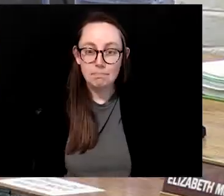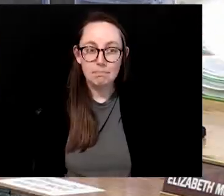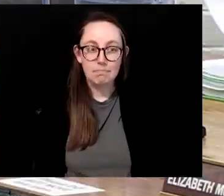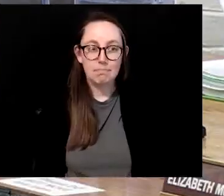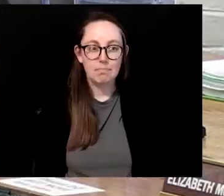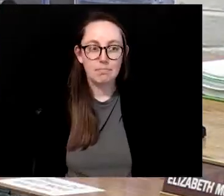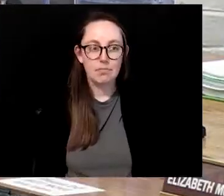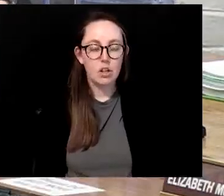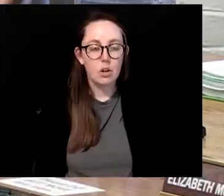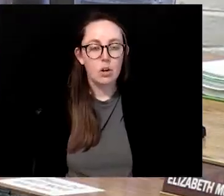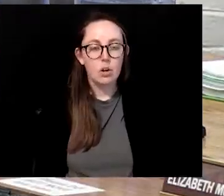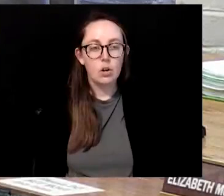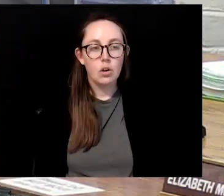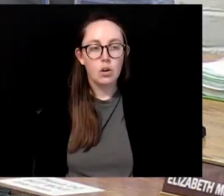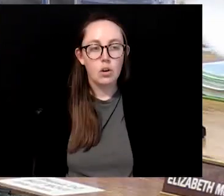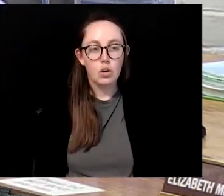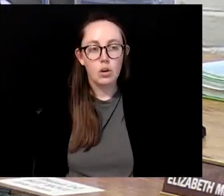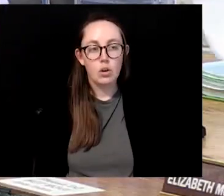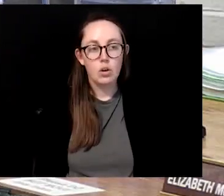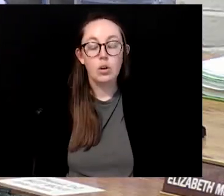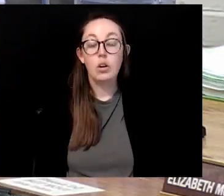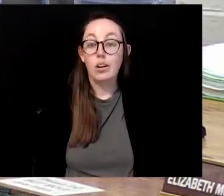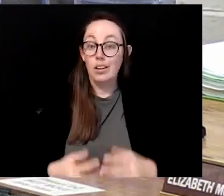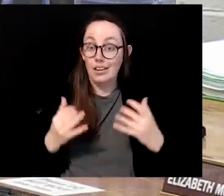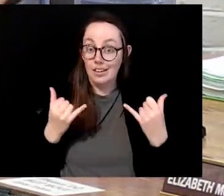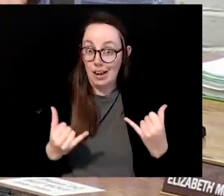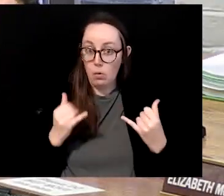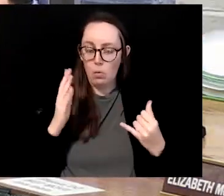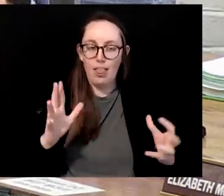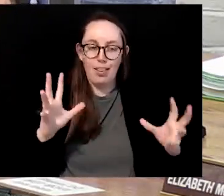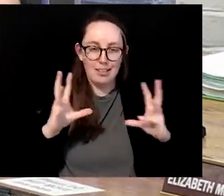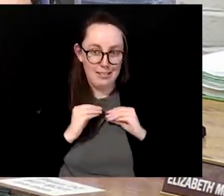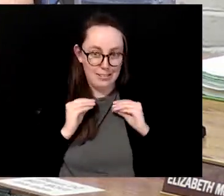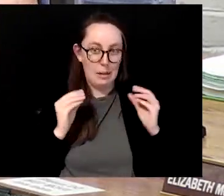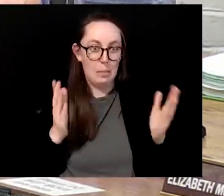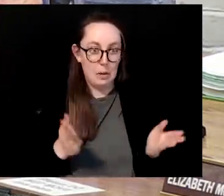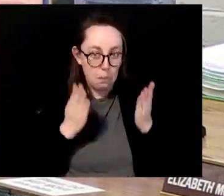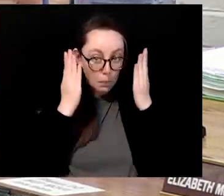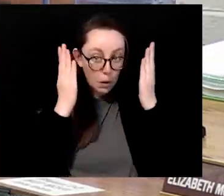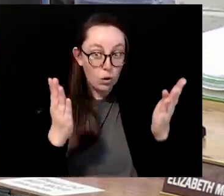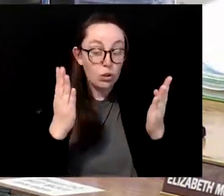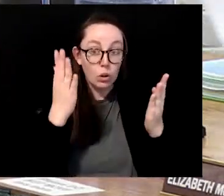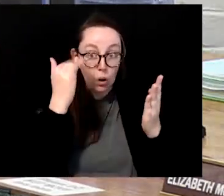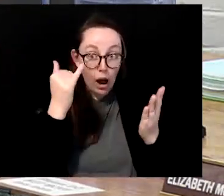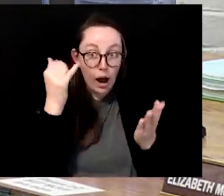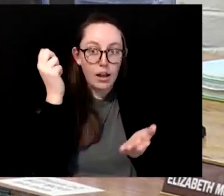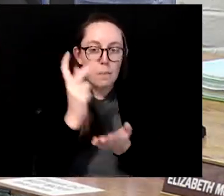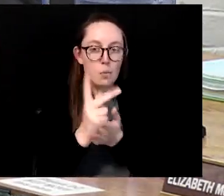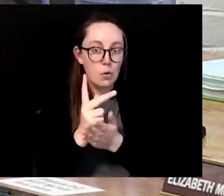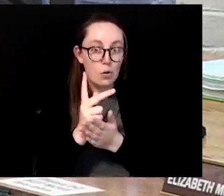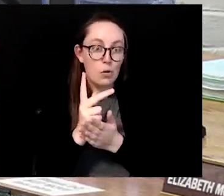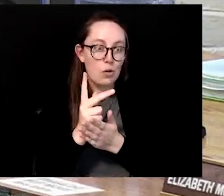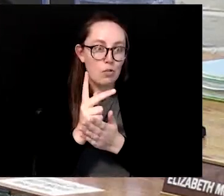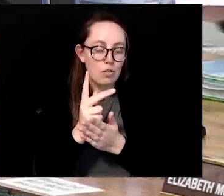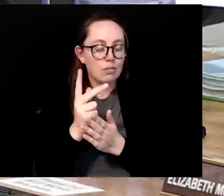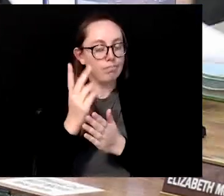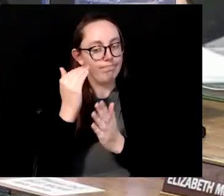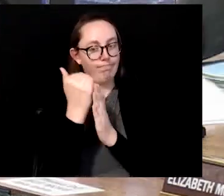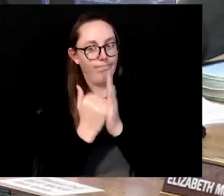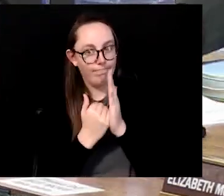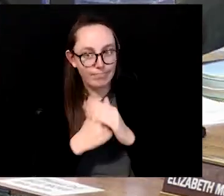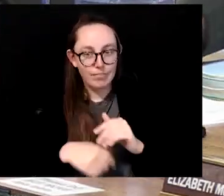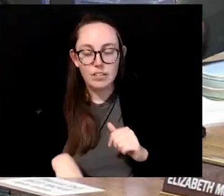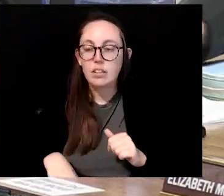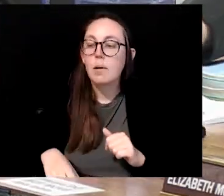I think I can start with looking for a motion to approve the minutes Jess I move that we approve the minutes